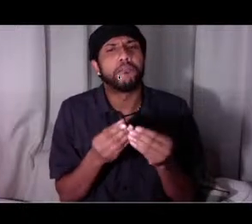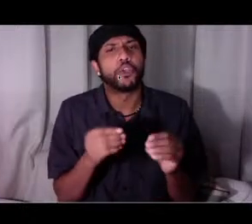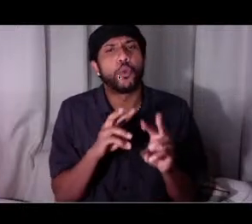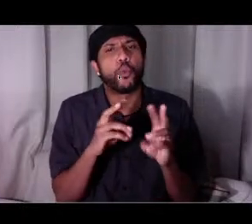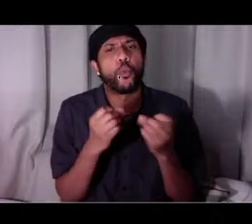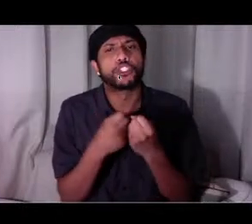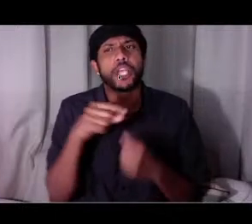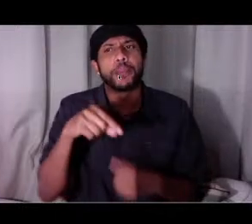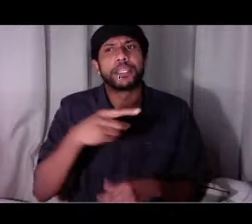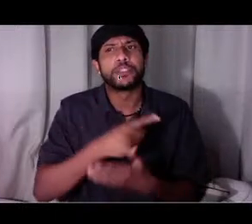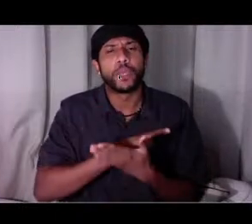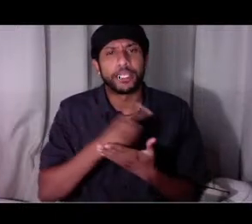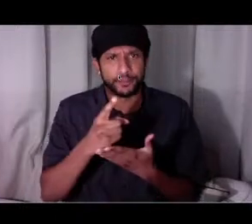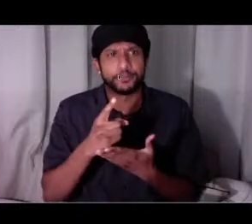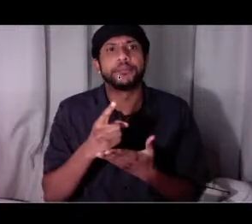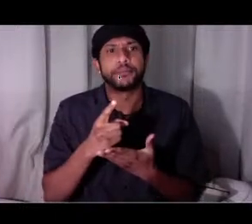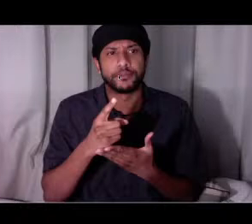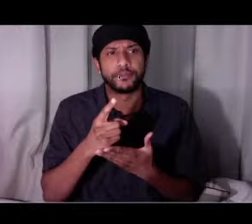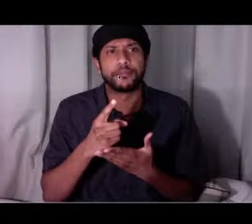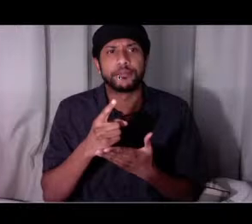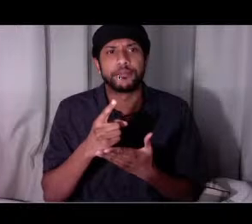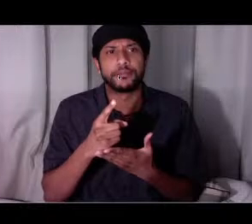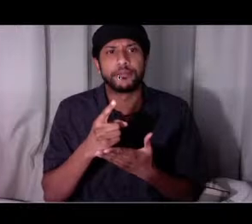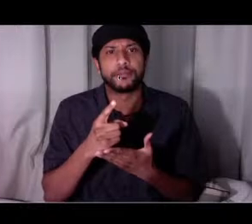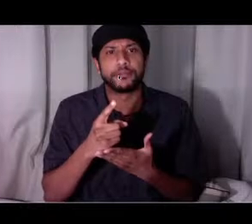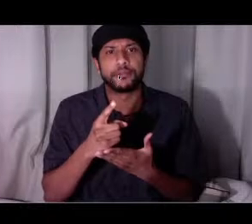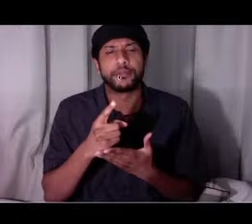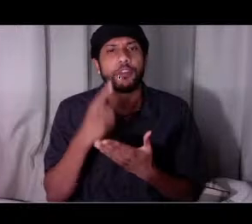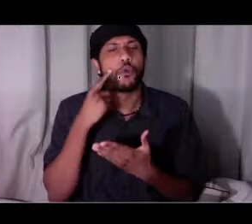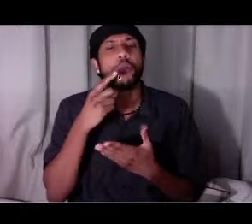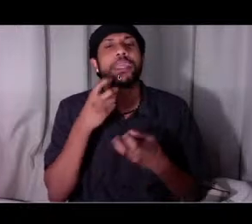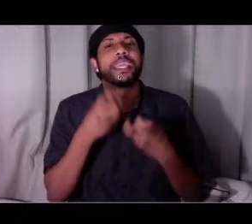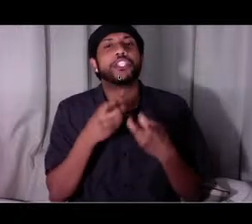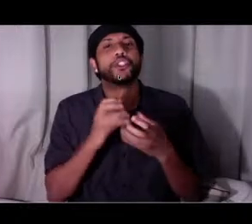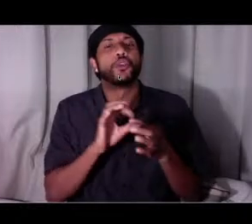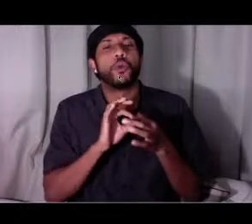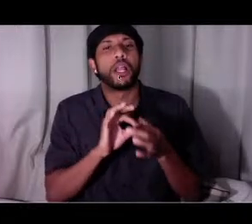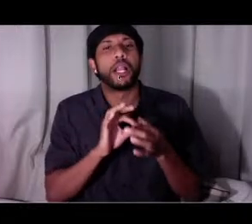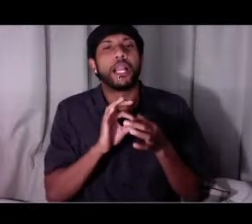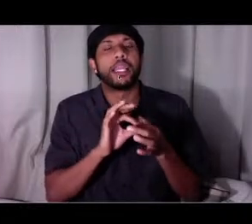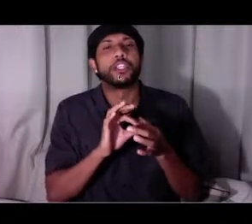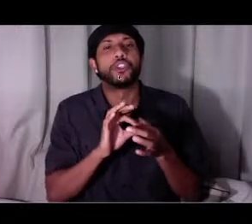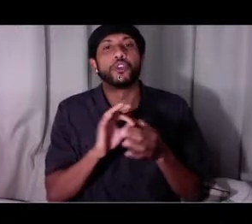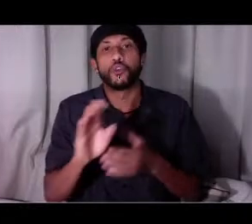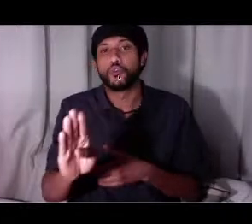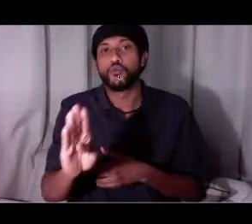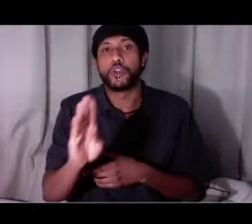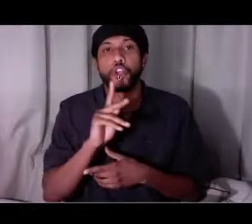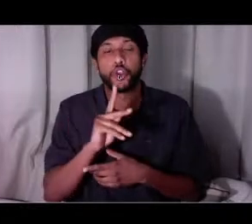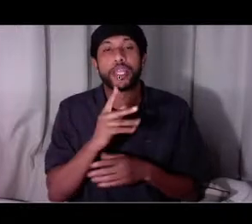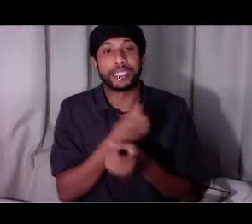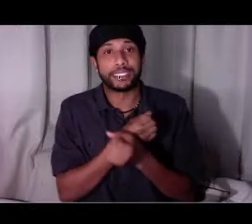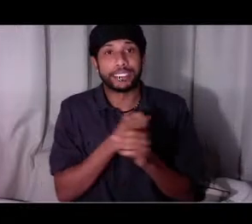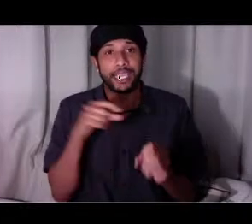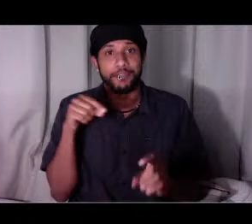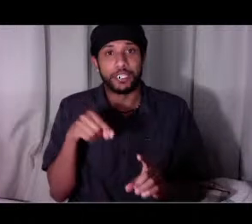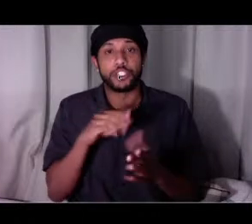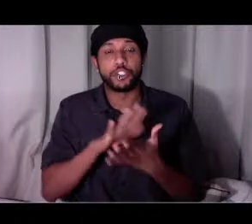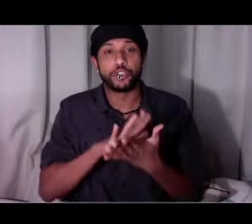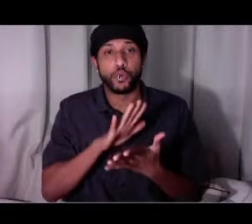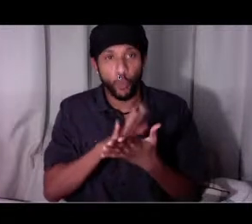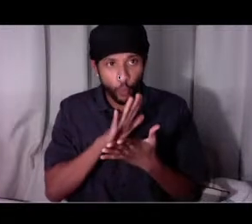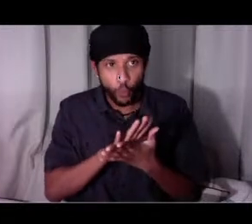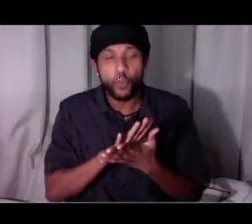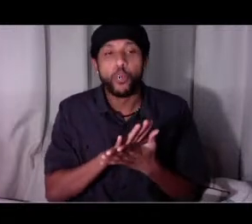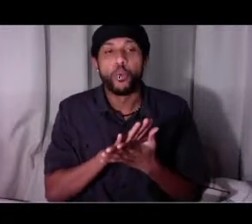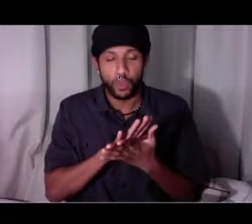week on the issues related to returning safely to school went through a and went through